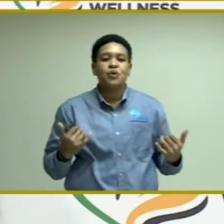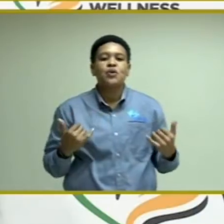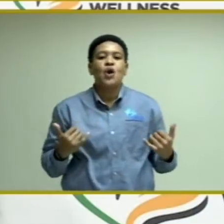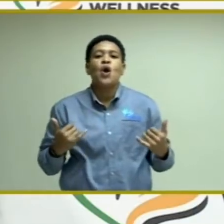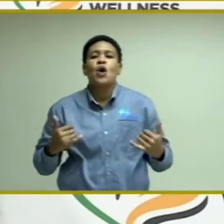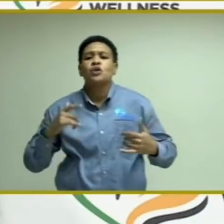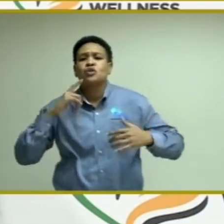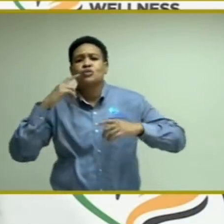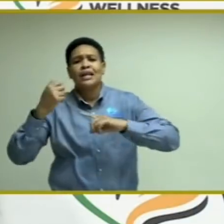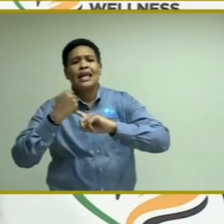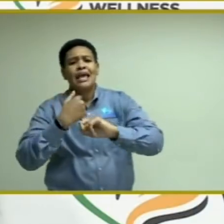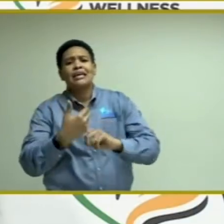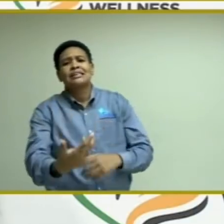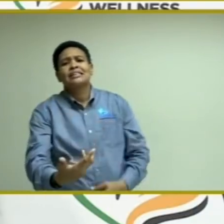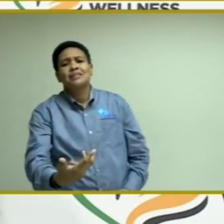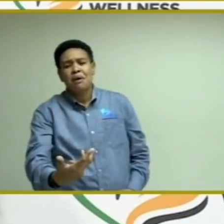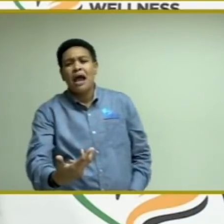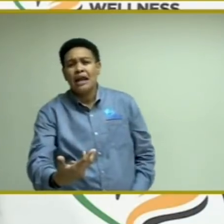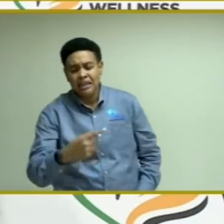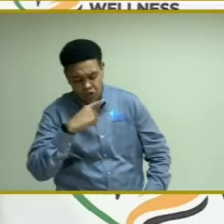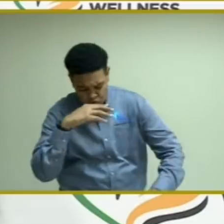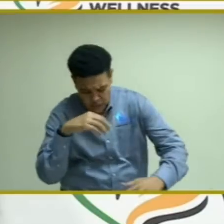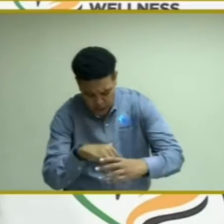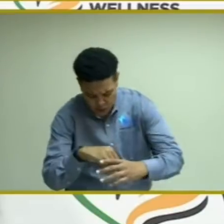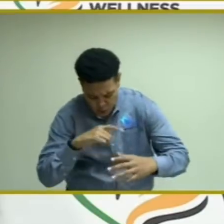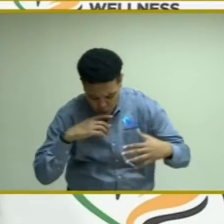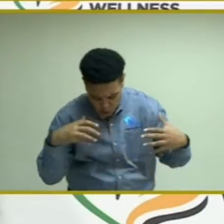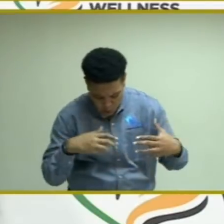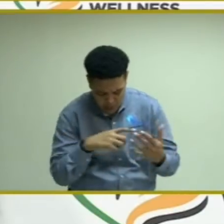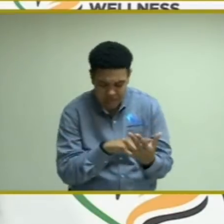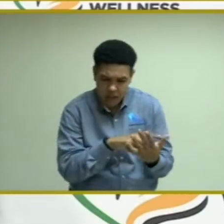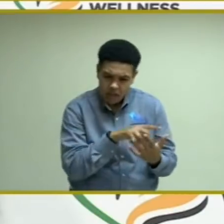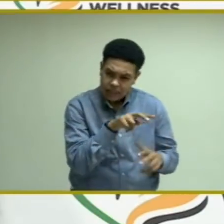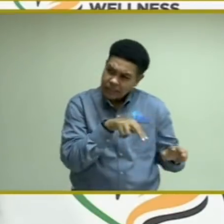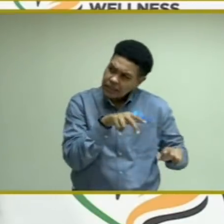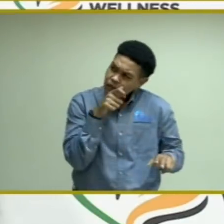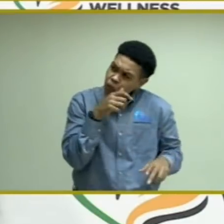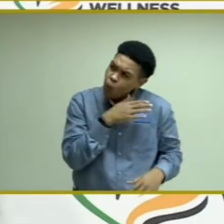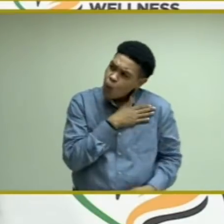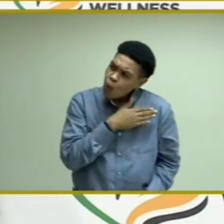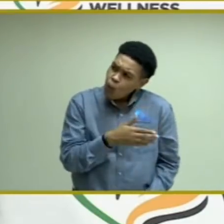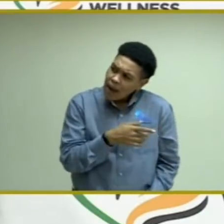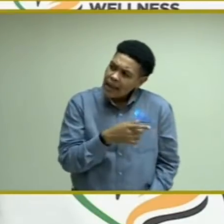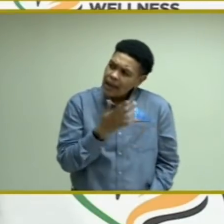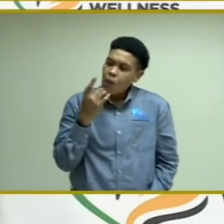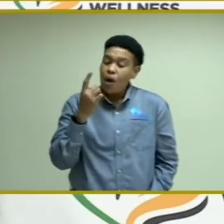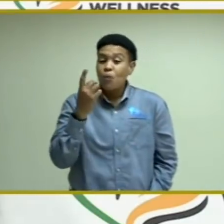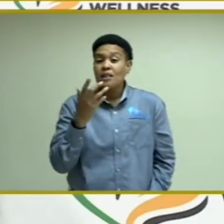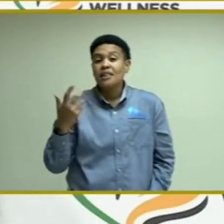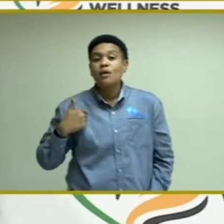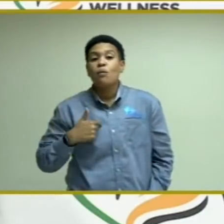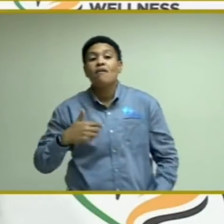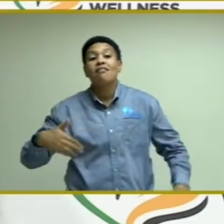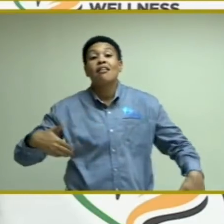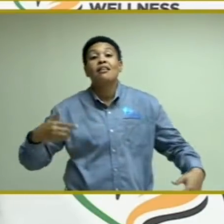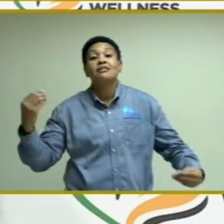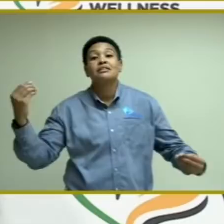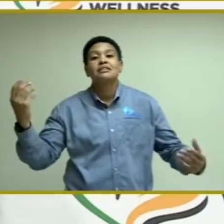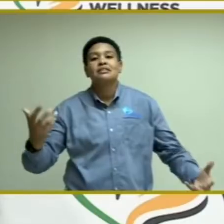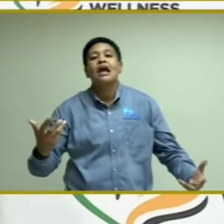is expanding to include a group of doctors who are willing, because one of the things that we have not